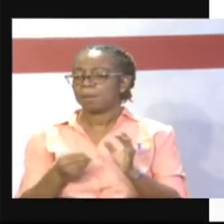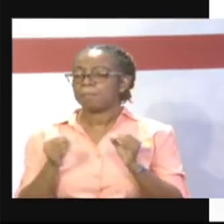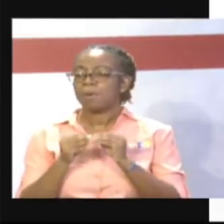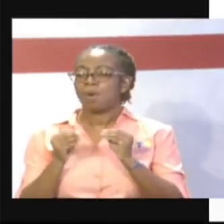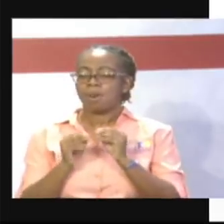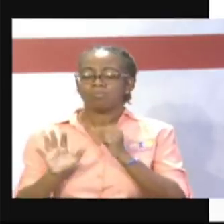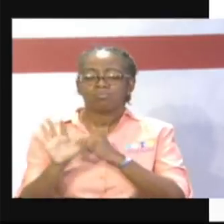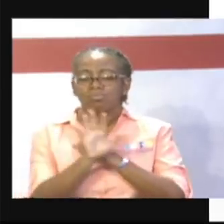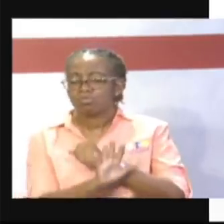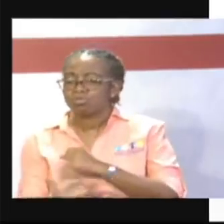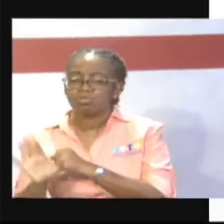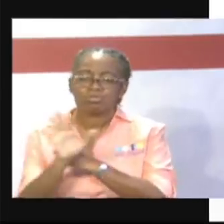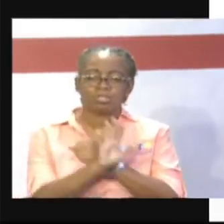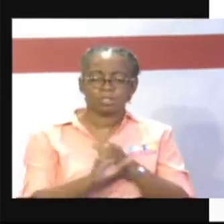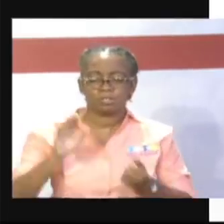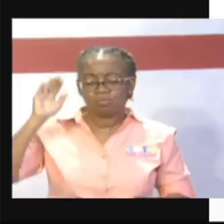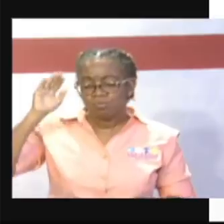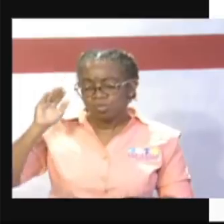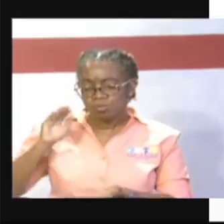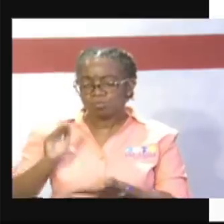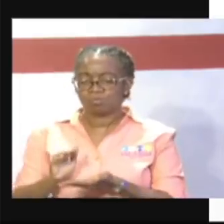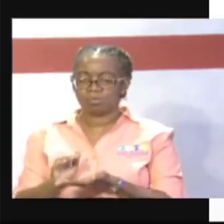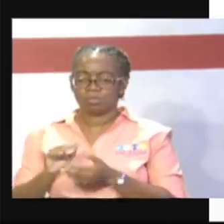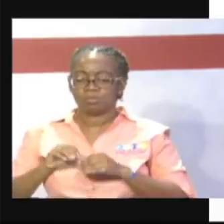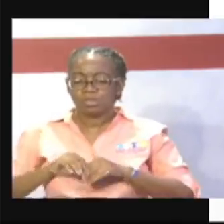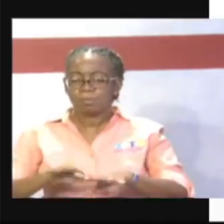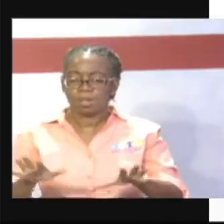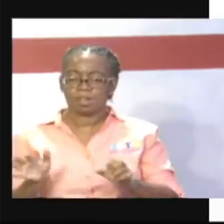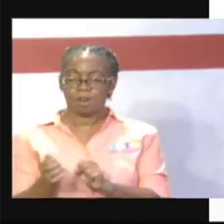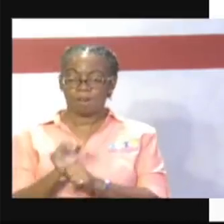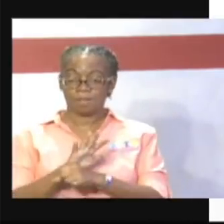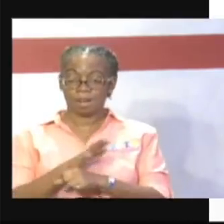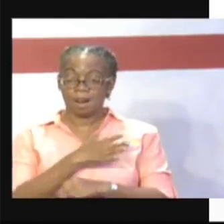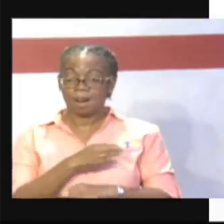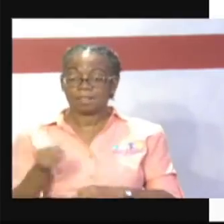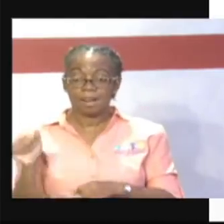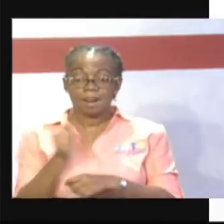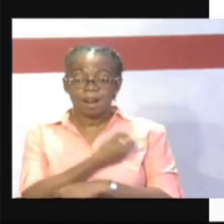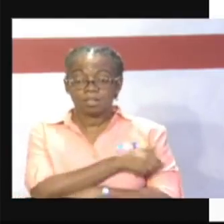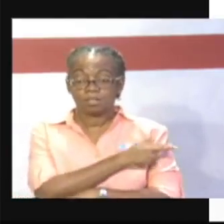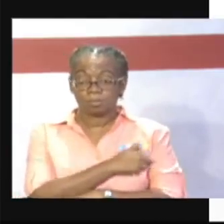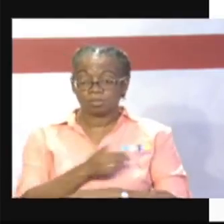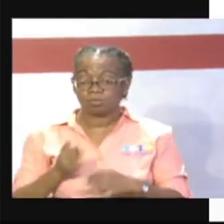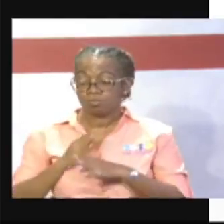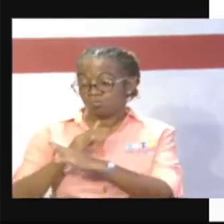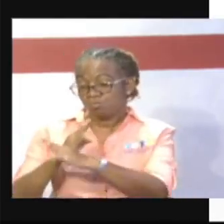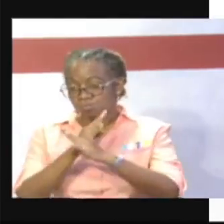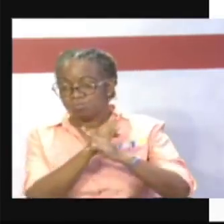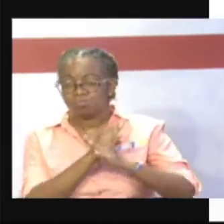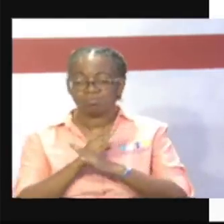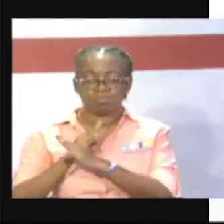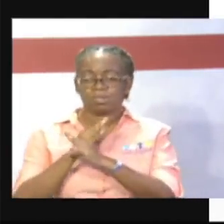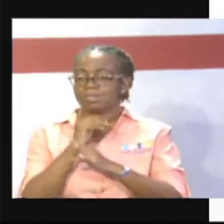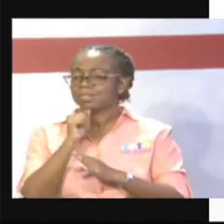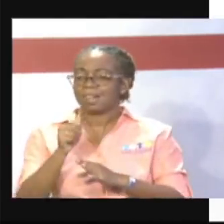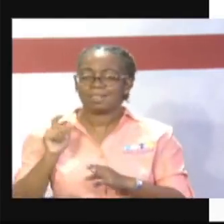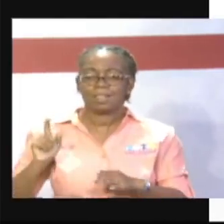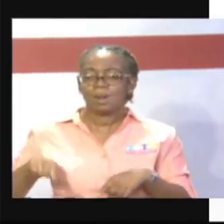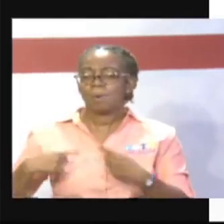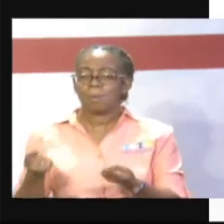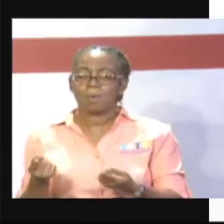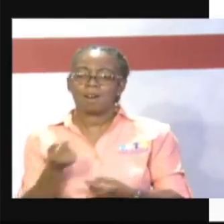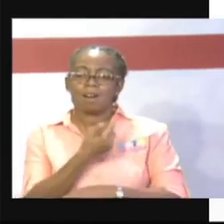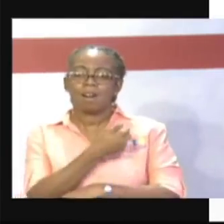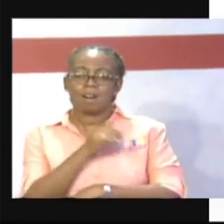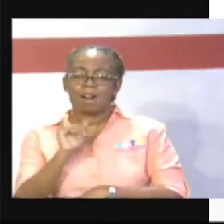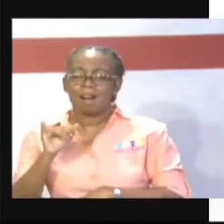against transmission of COVID-19. It also prevents you from being admitted to the intensive care